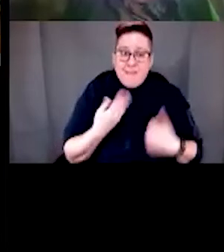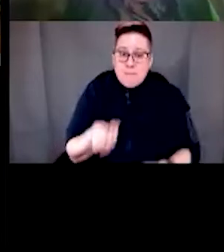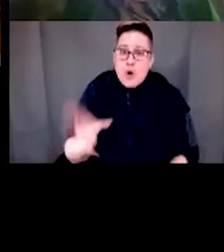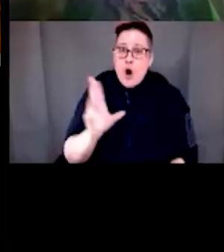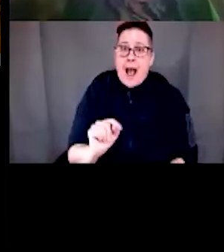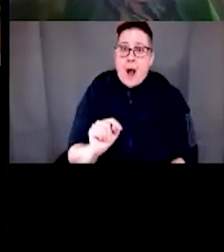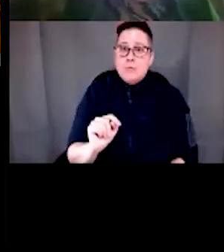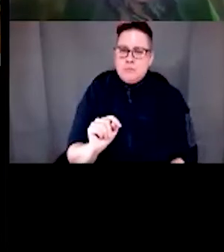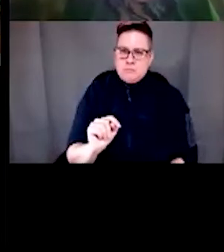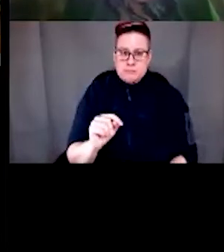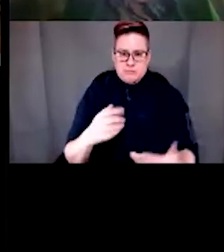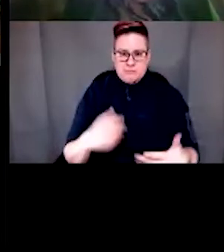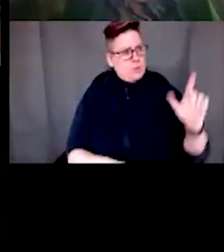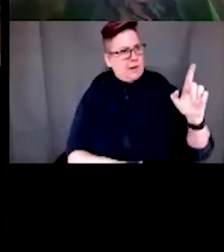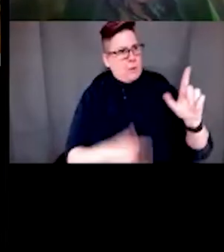span.